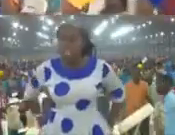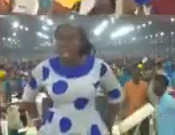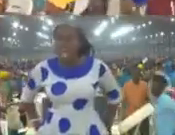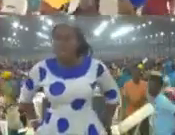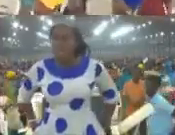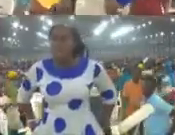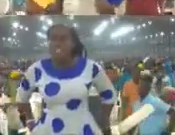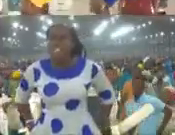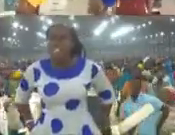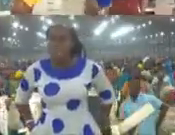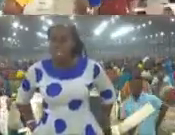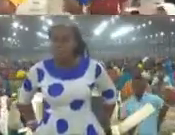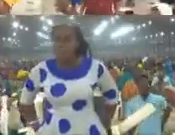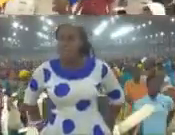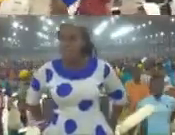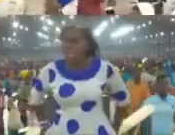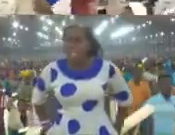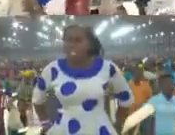Thank you, Daddy.